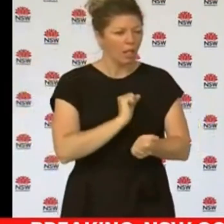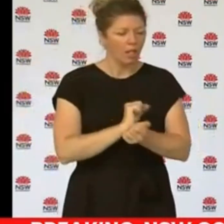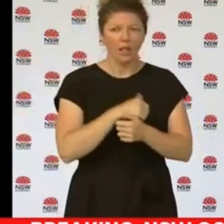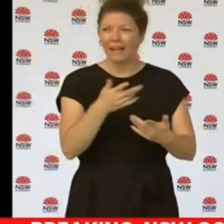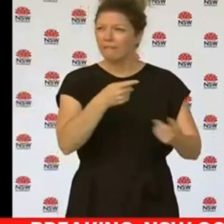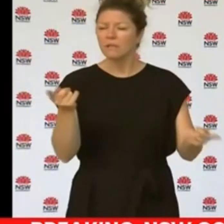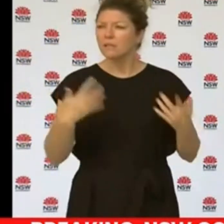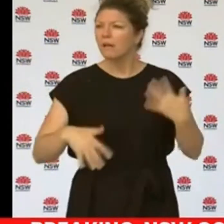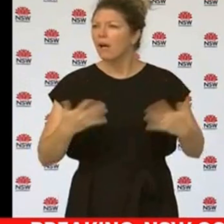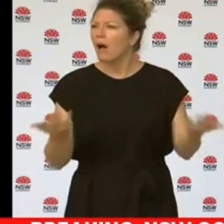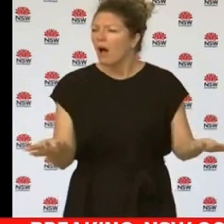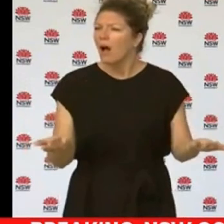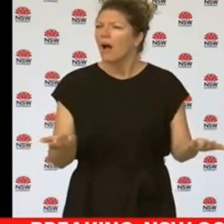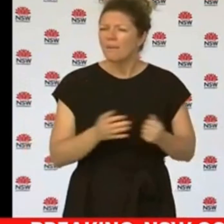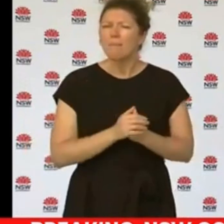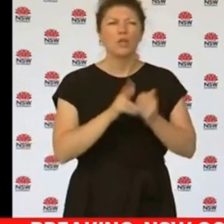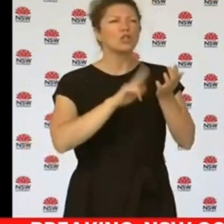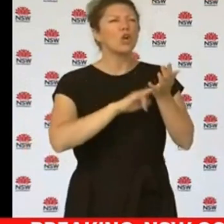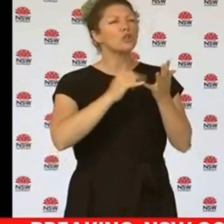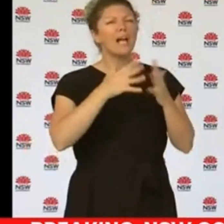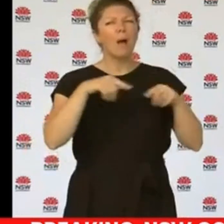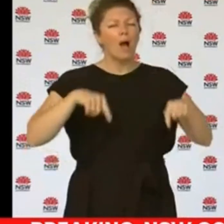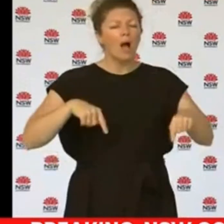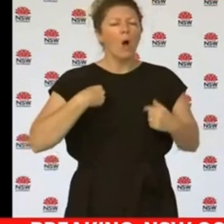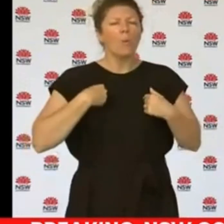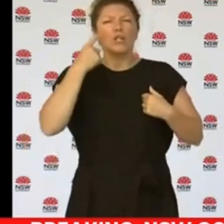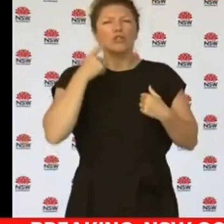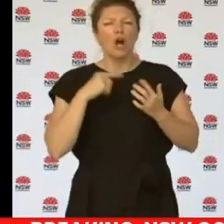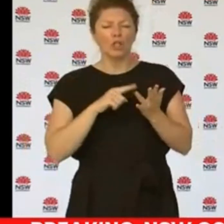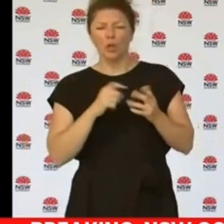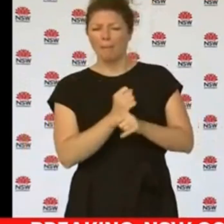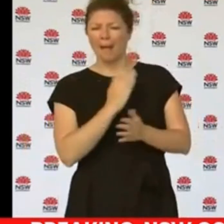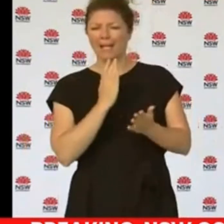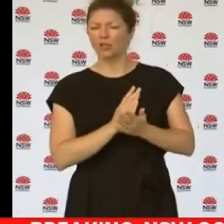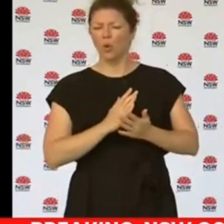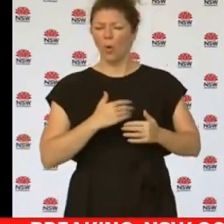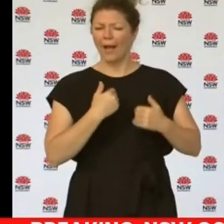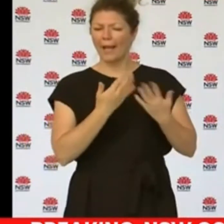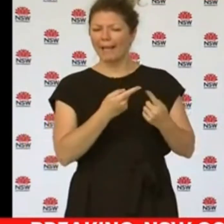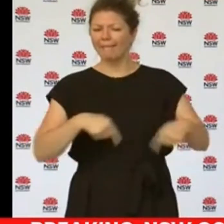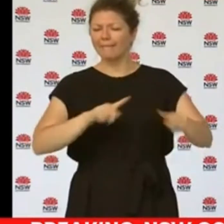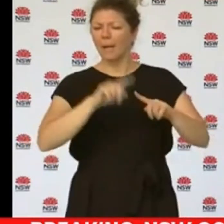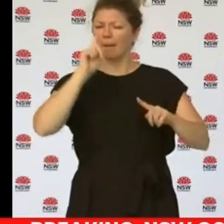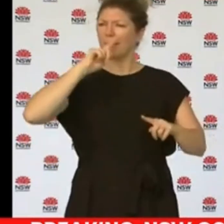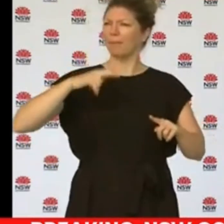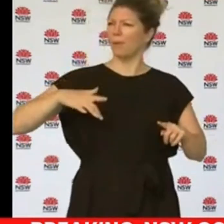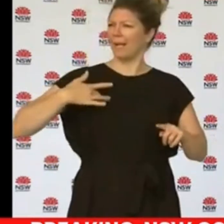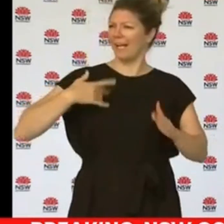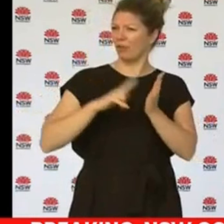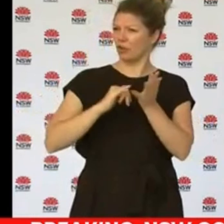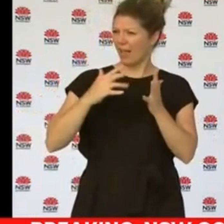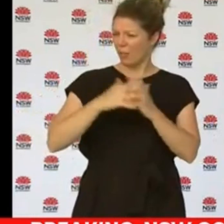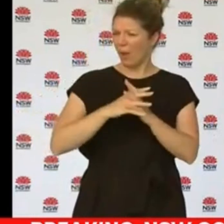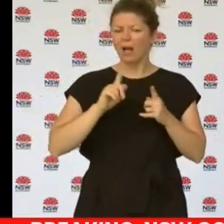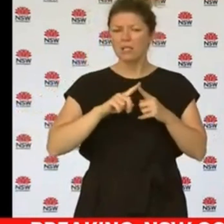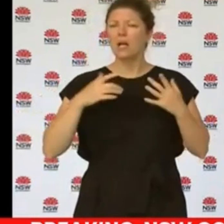And that's a big call. And in New South Wales, our strategy is to try and minimise unnecessary stress on our citizens, whilst obviously